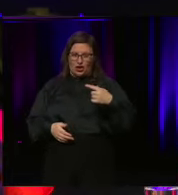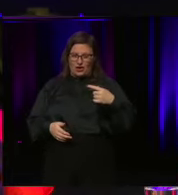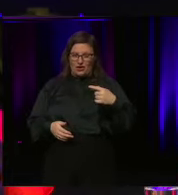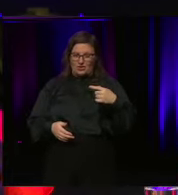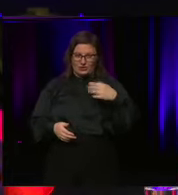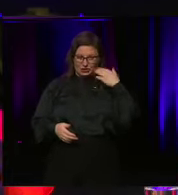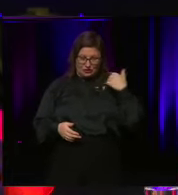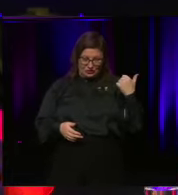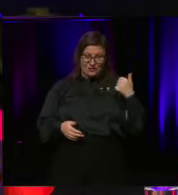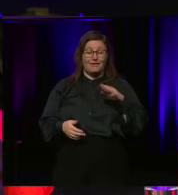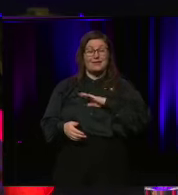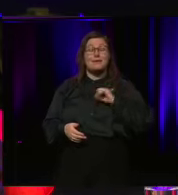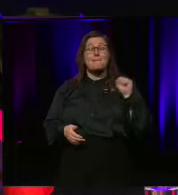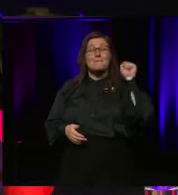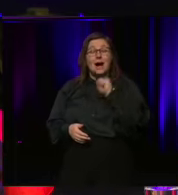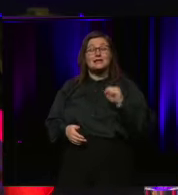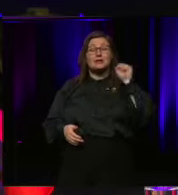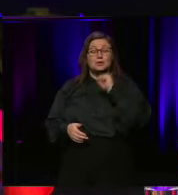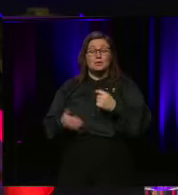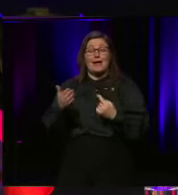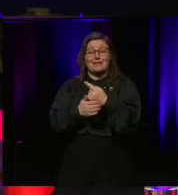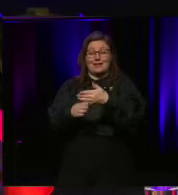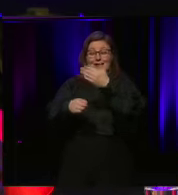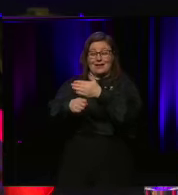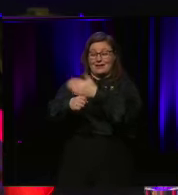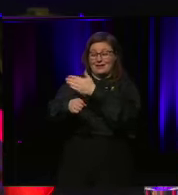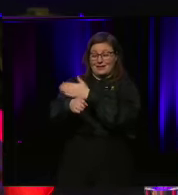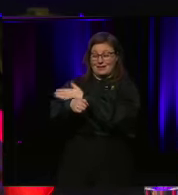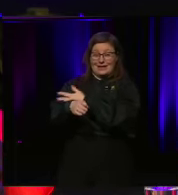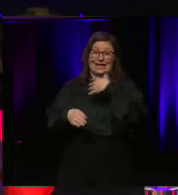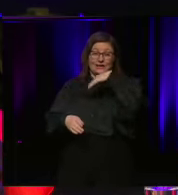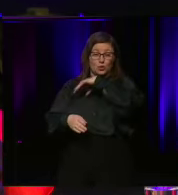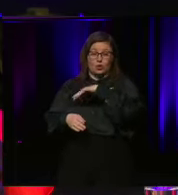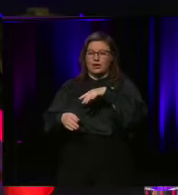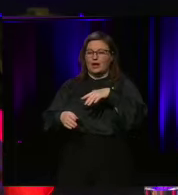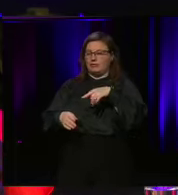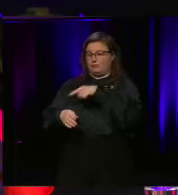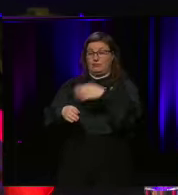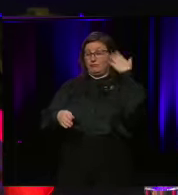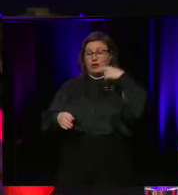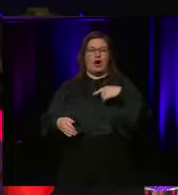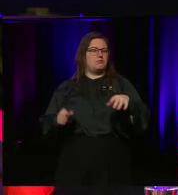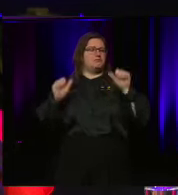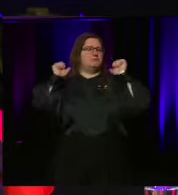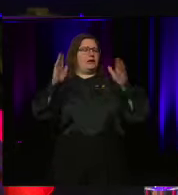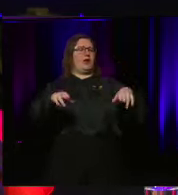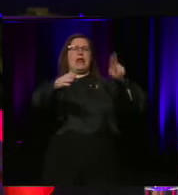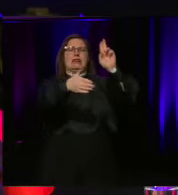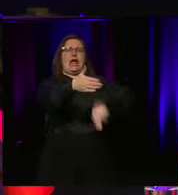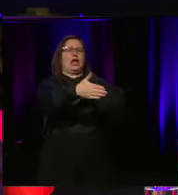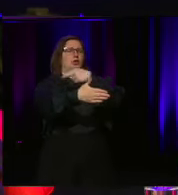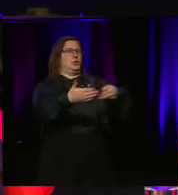in history that have been seen as natural, but of course are not. It's just